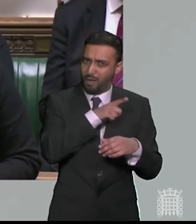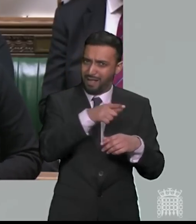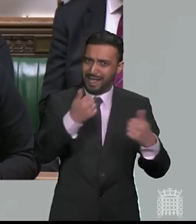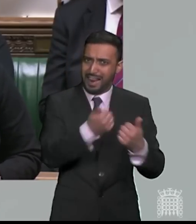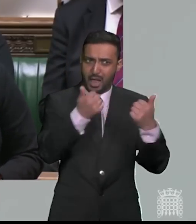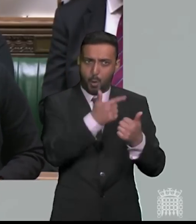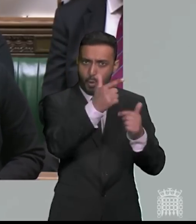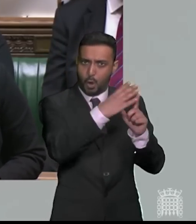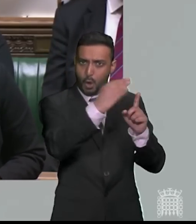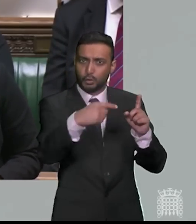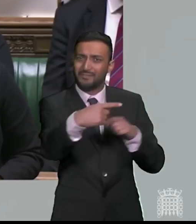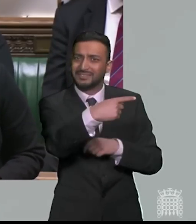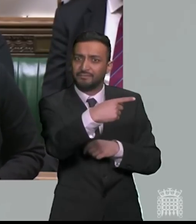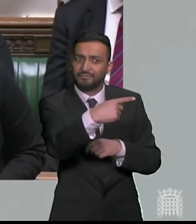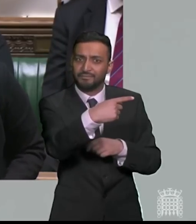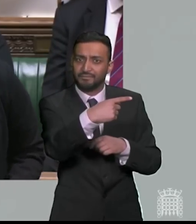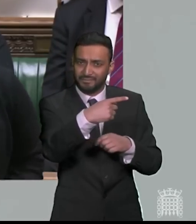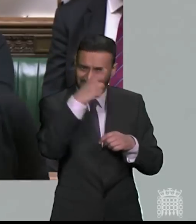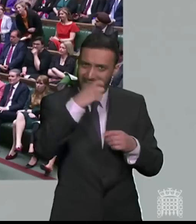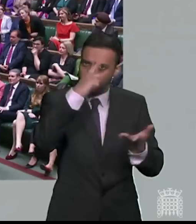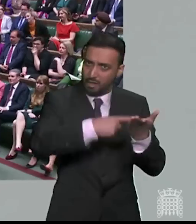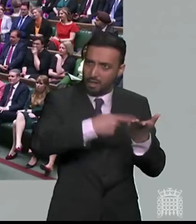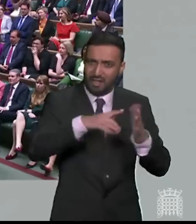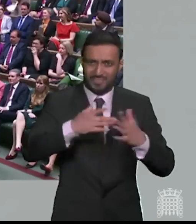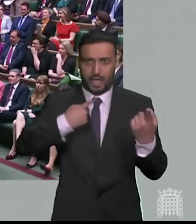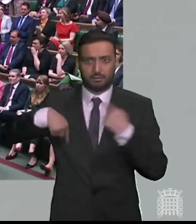entitlements than the people who were elected to do so?